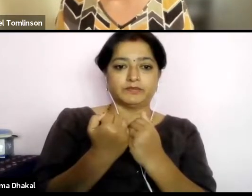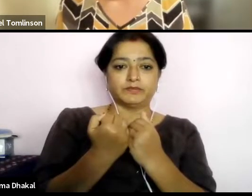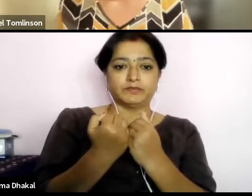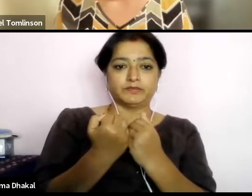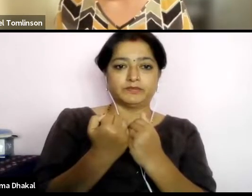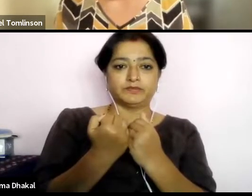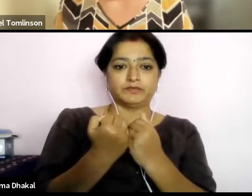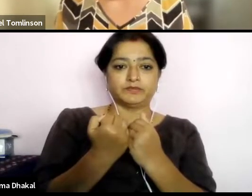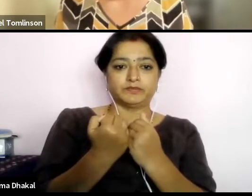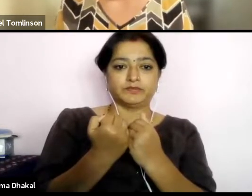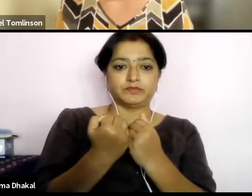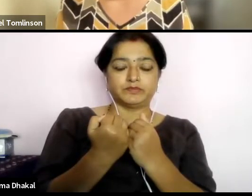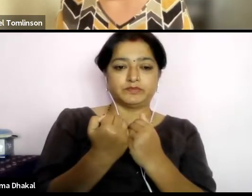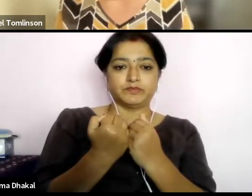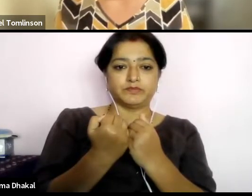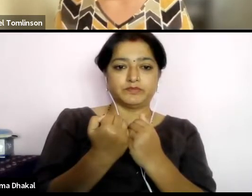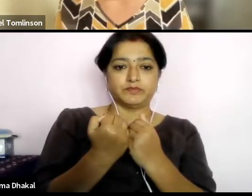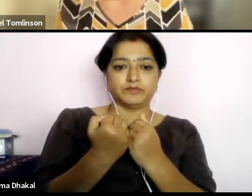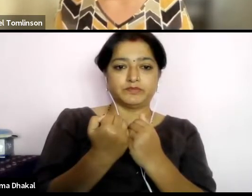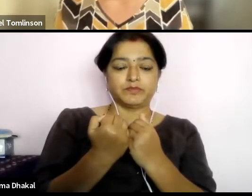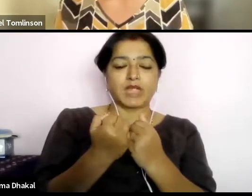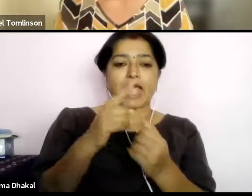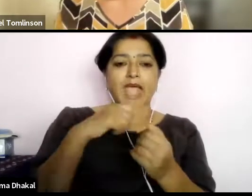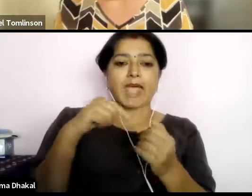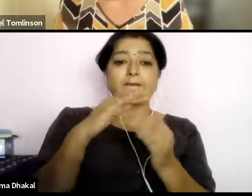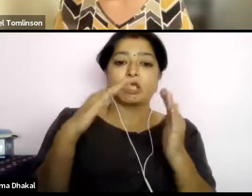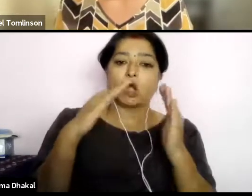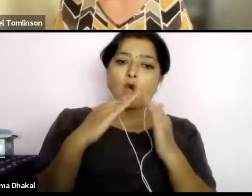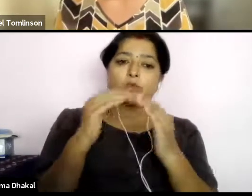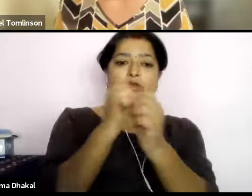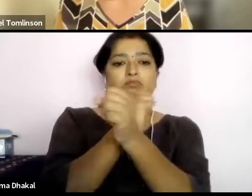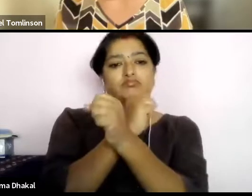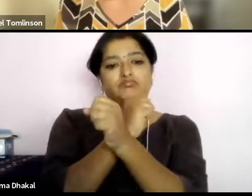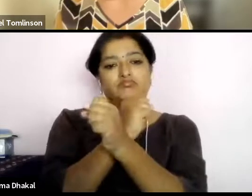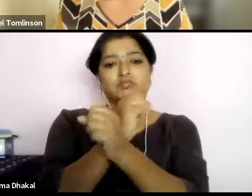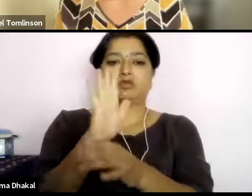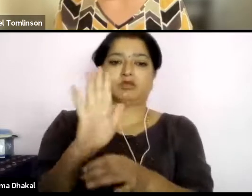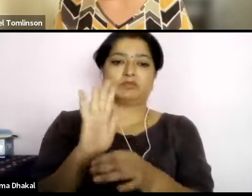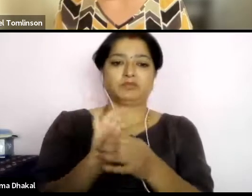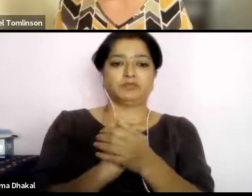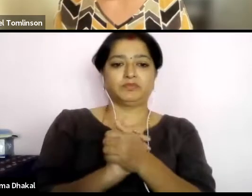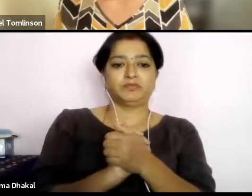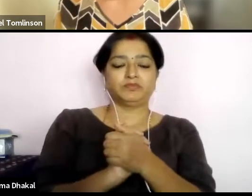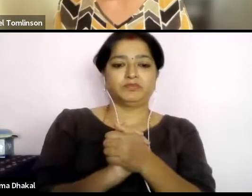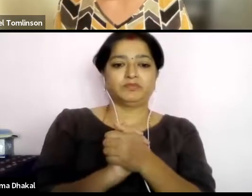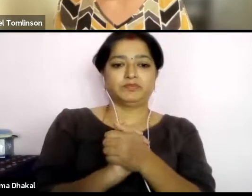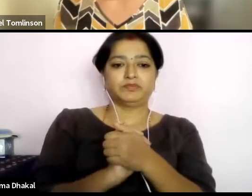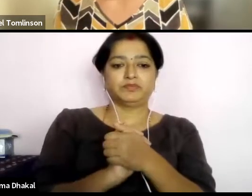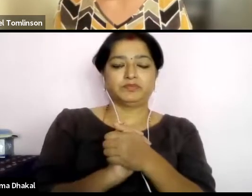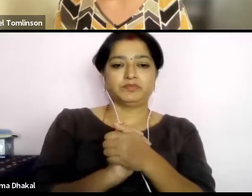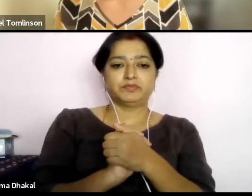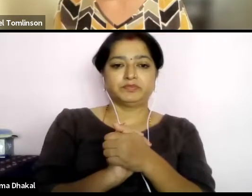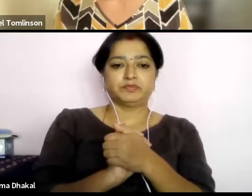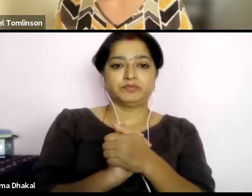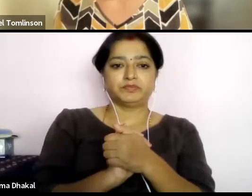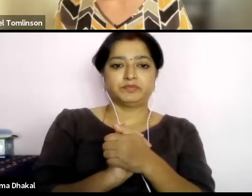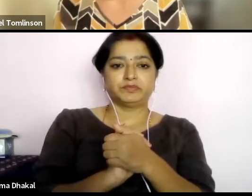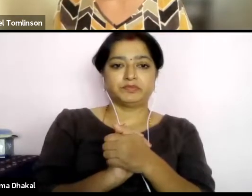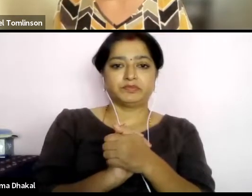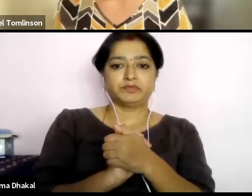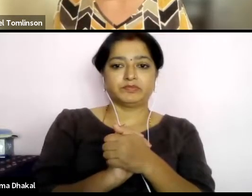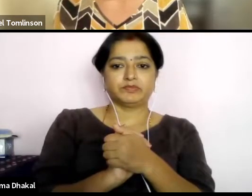we have been restricted to our homes, and one of our project grows with education where